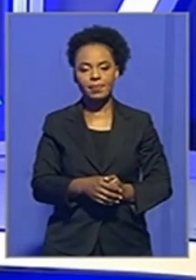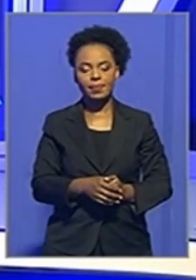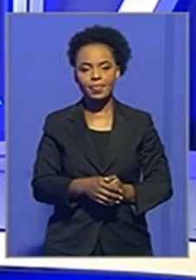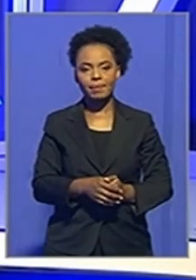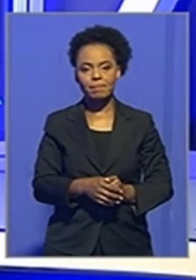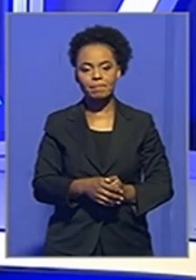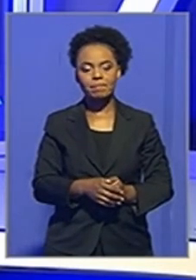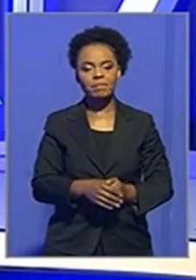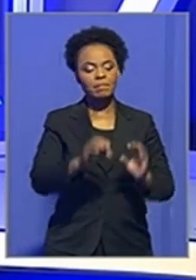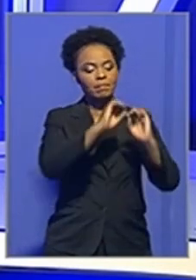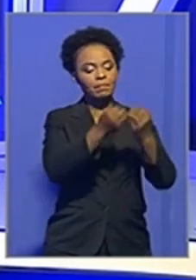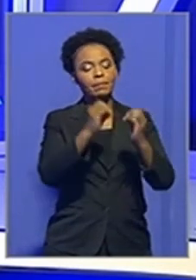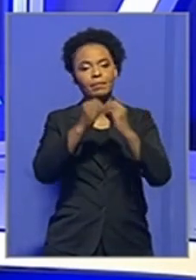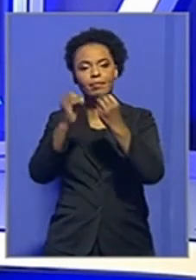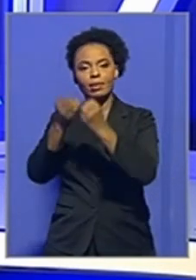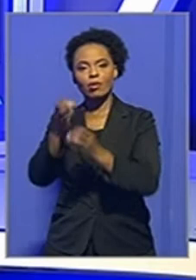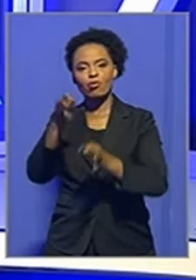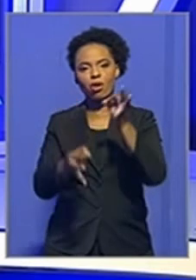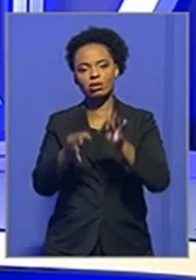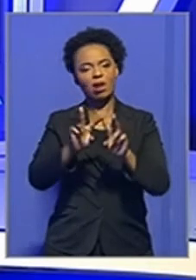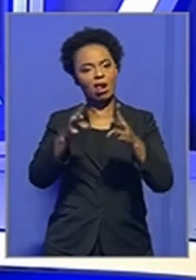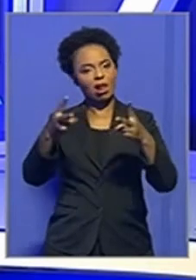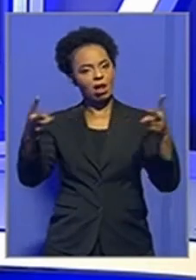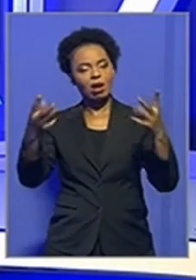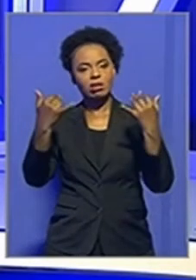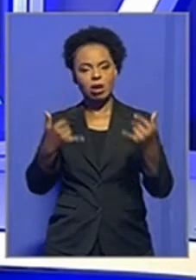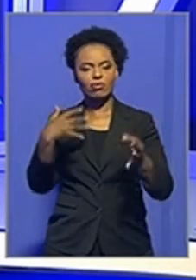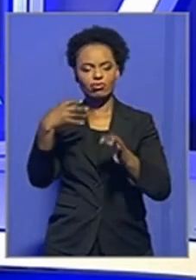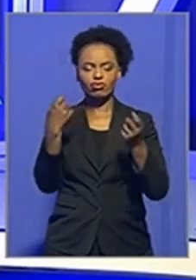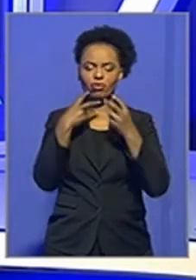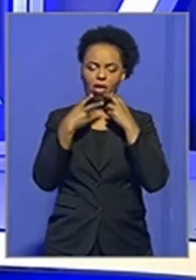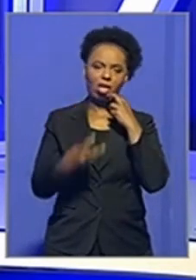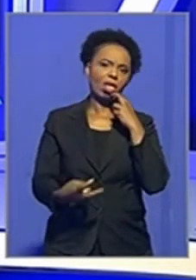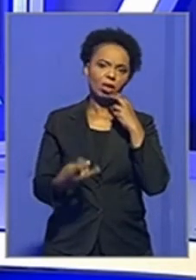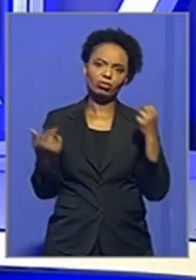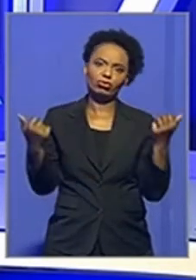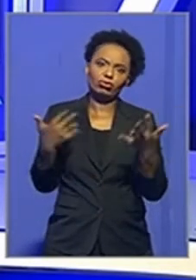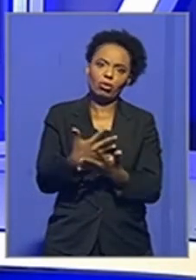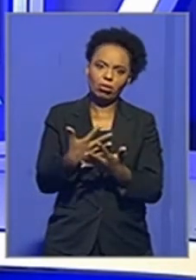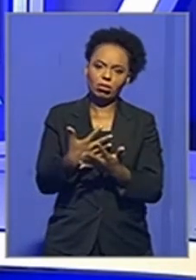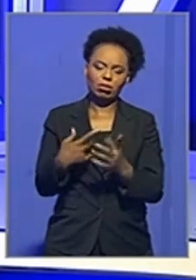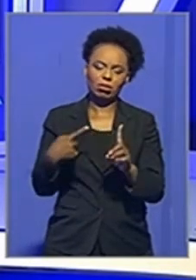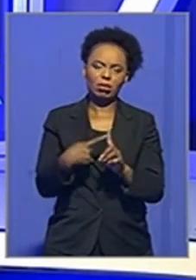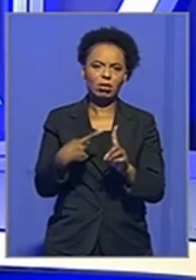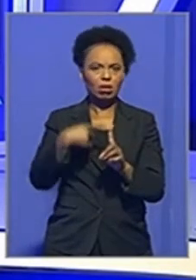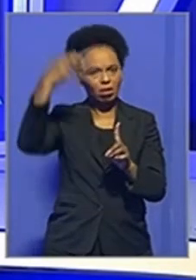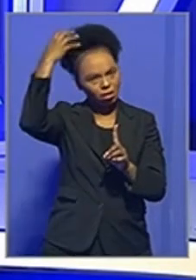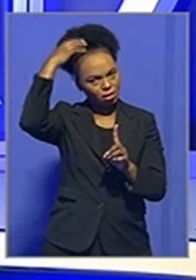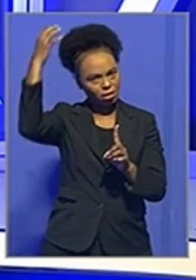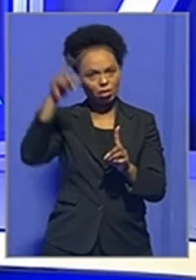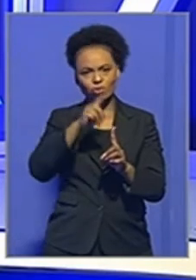Makgotla a dipolitiki ka go fapana ga ona a boletše ge a thušitšwe le go swabišwa ke lehu la Kgosikgolo